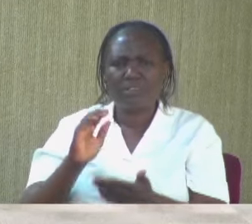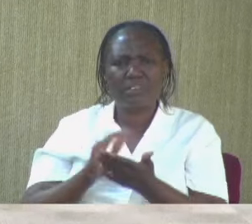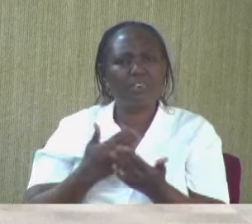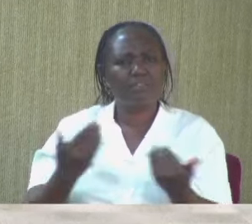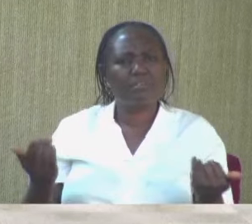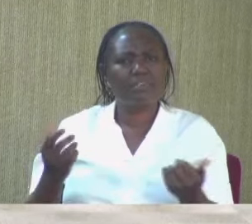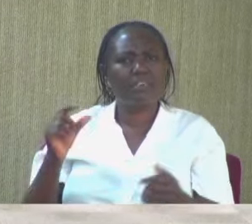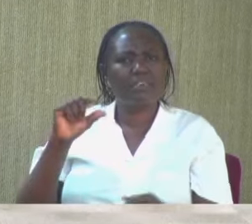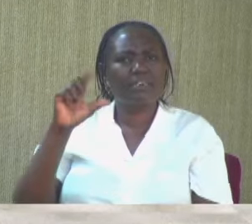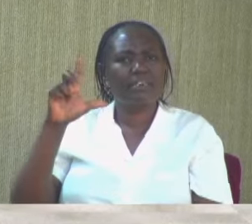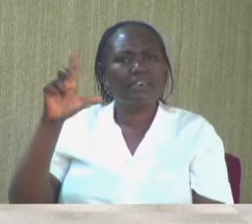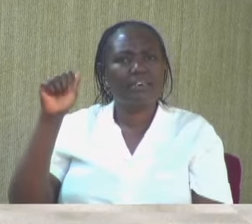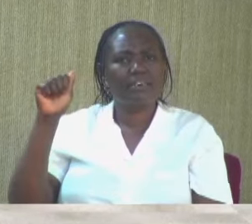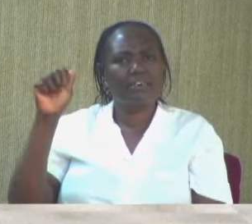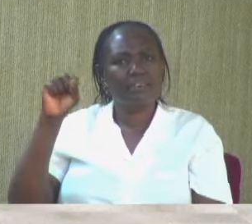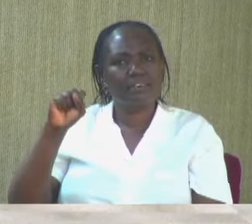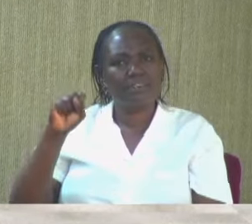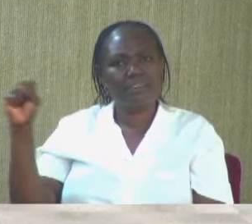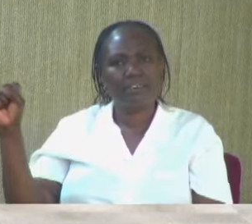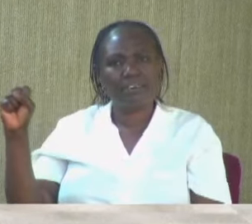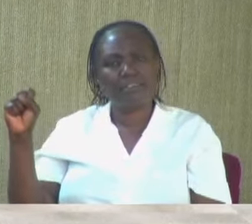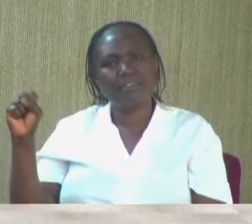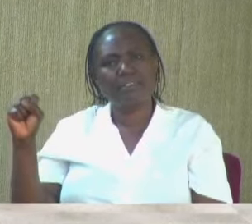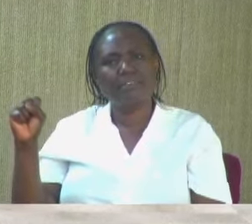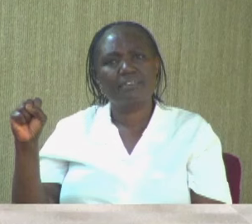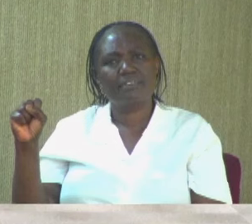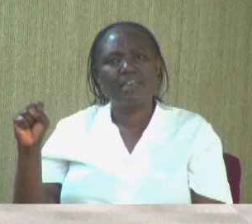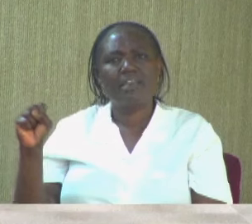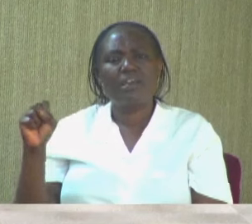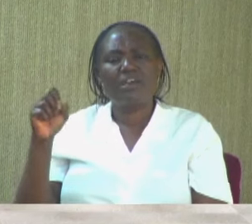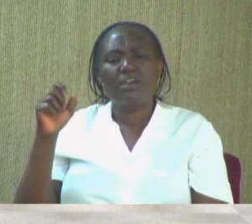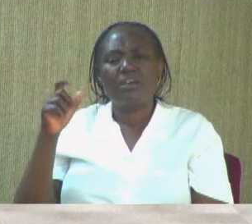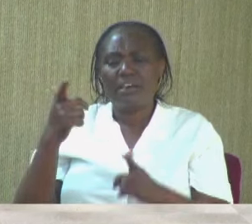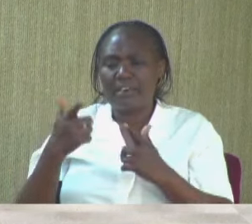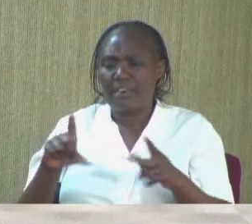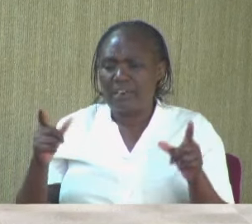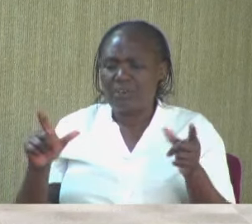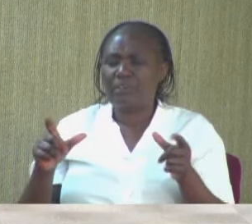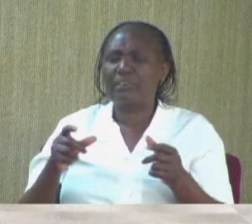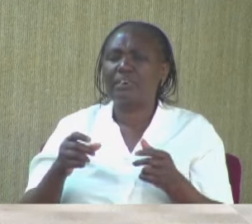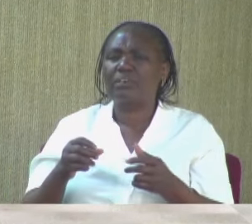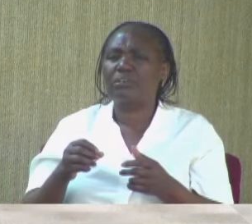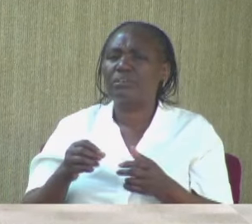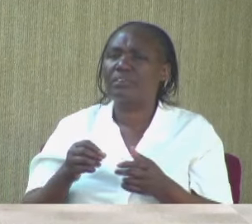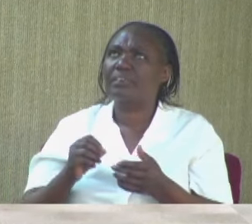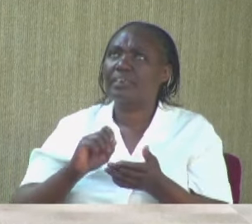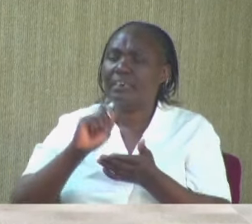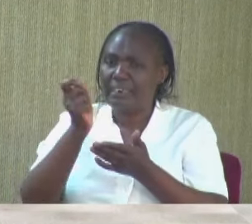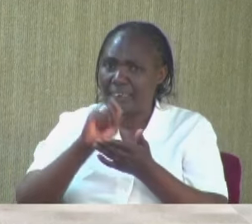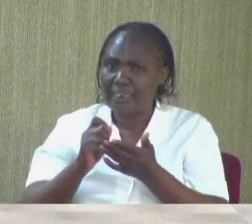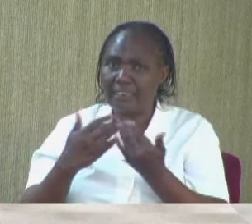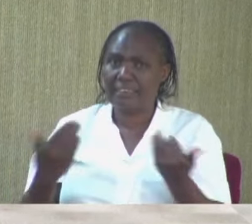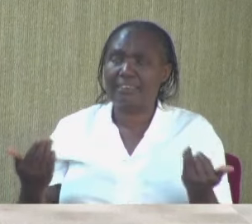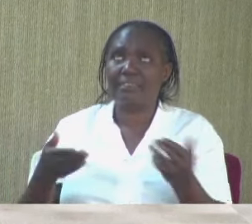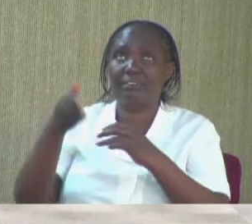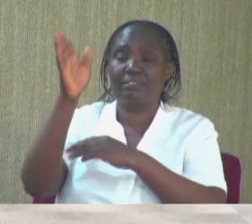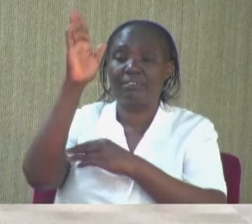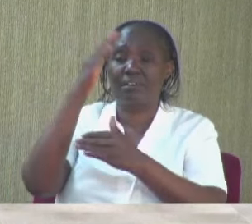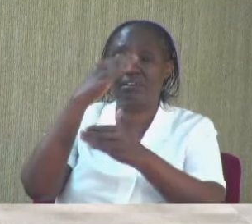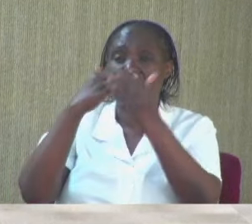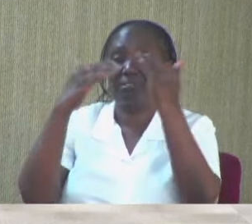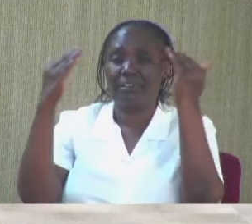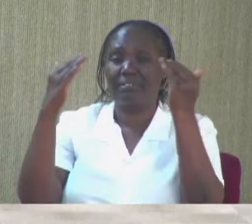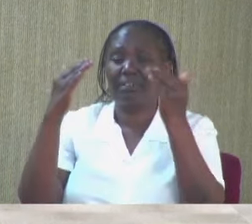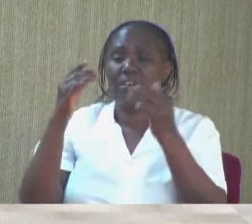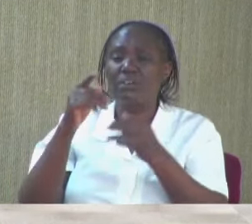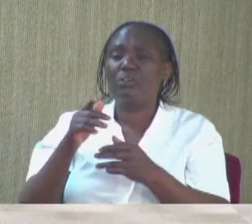falls short to express the things of heaven. Are you getting what I'm saying? And he does not find the best